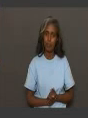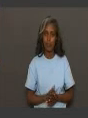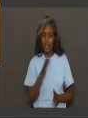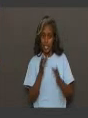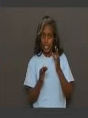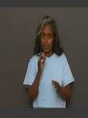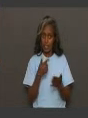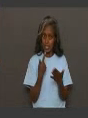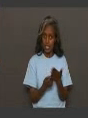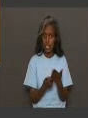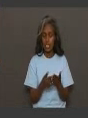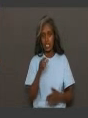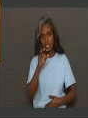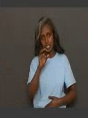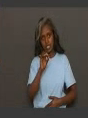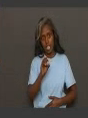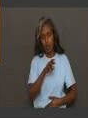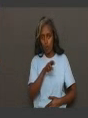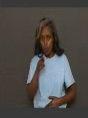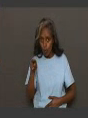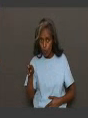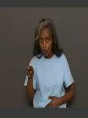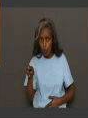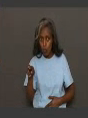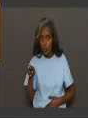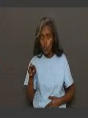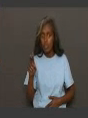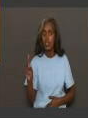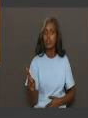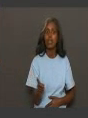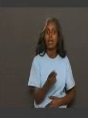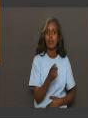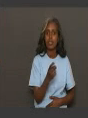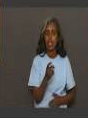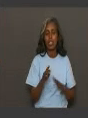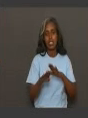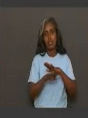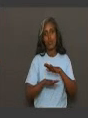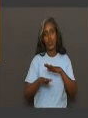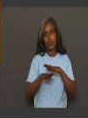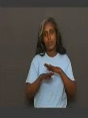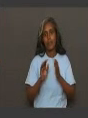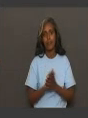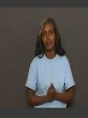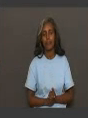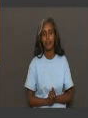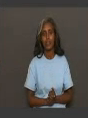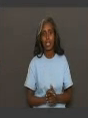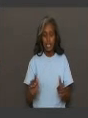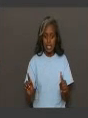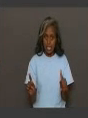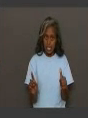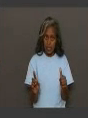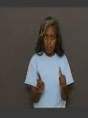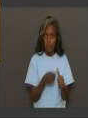If there is a 0 row, it comes at the bottom. The